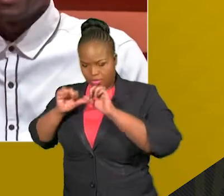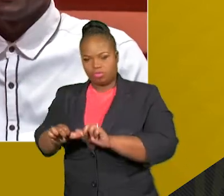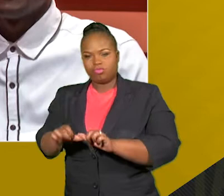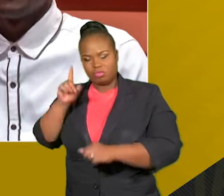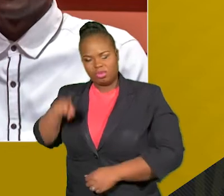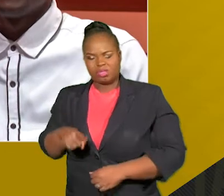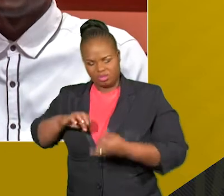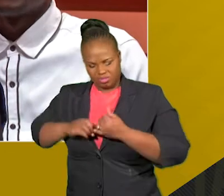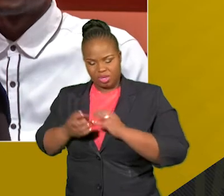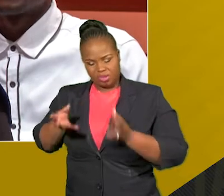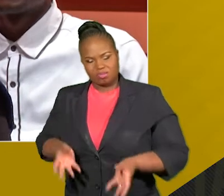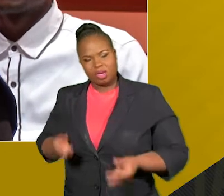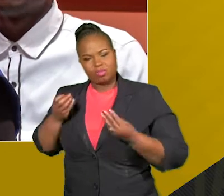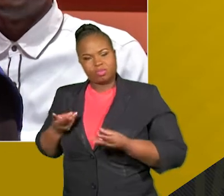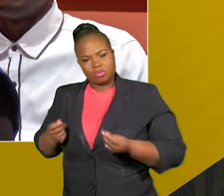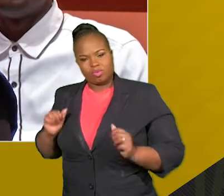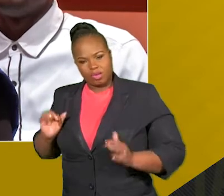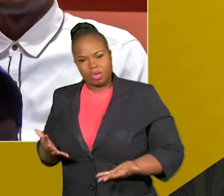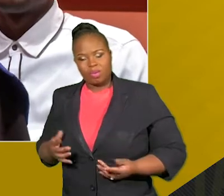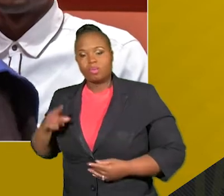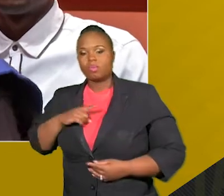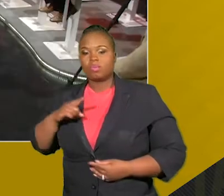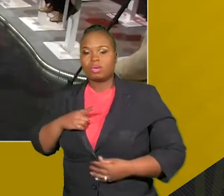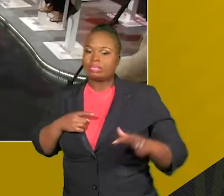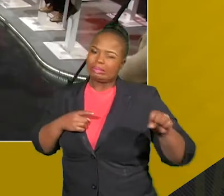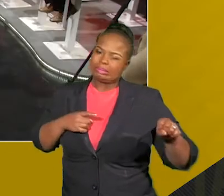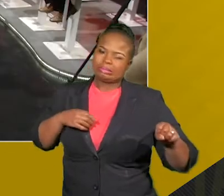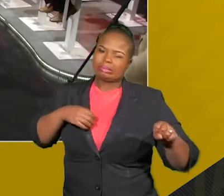Let us find the solution on this.